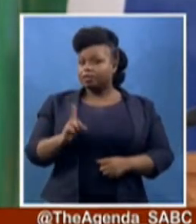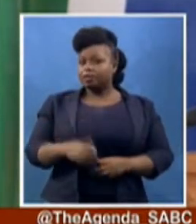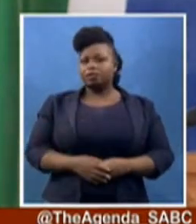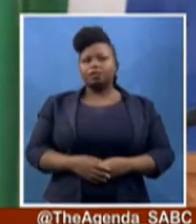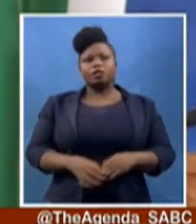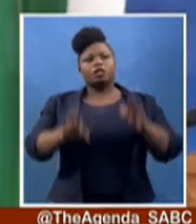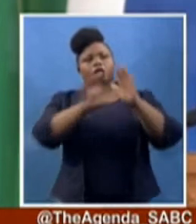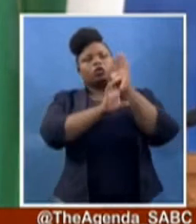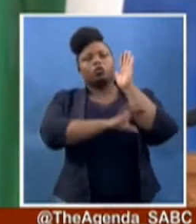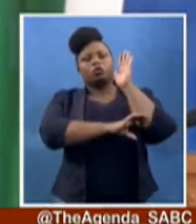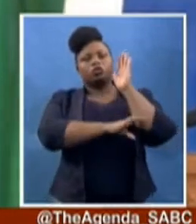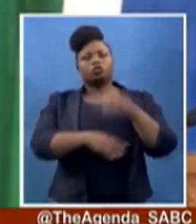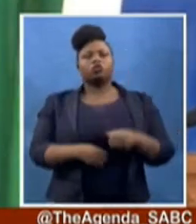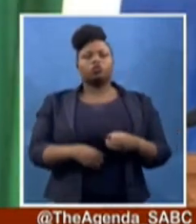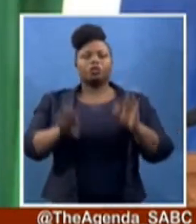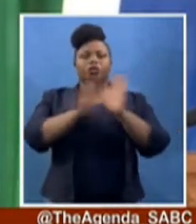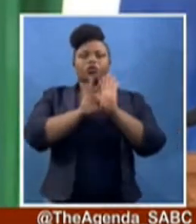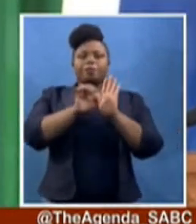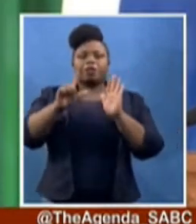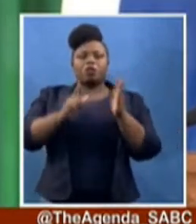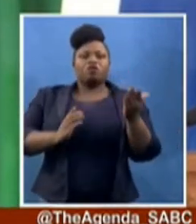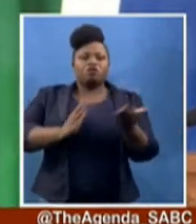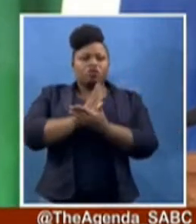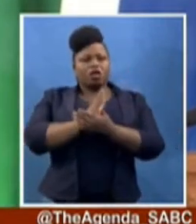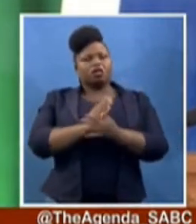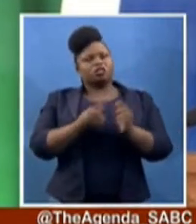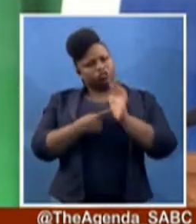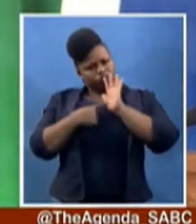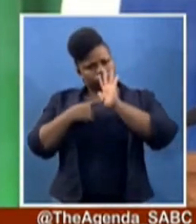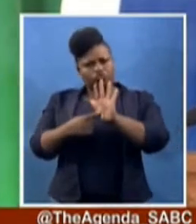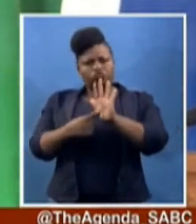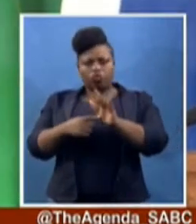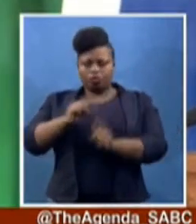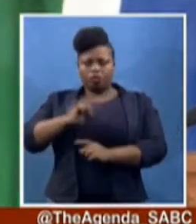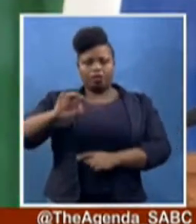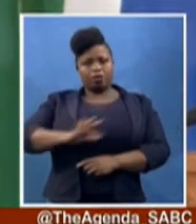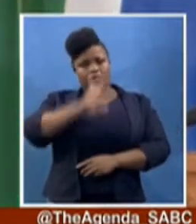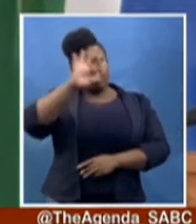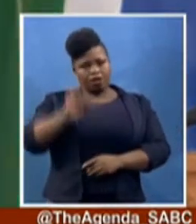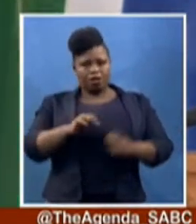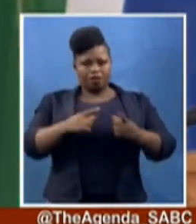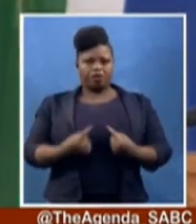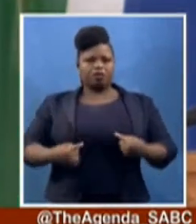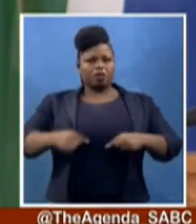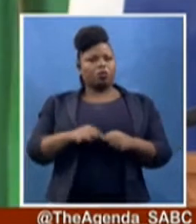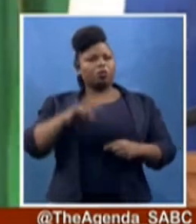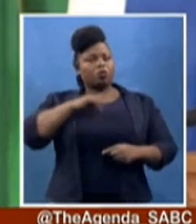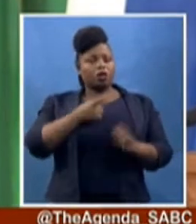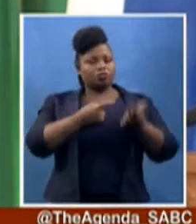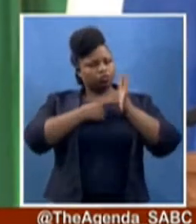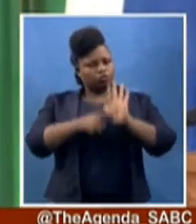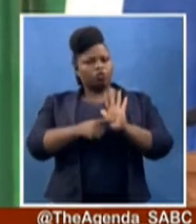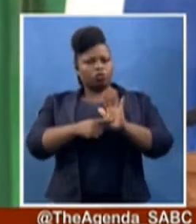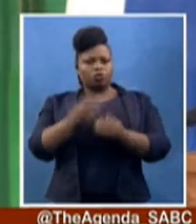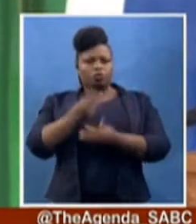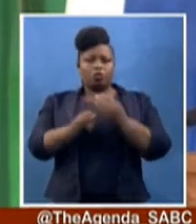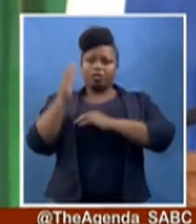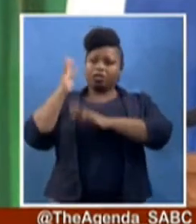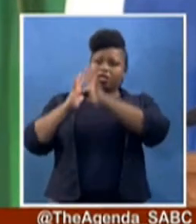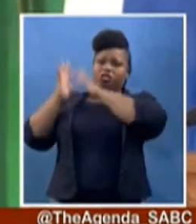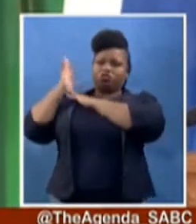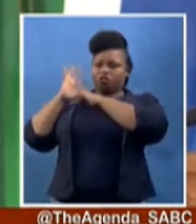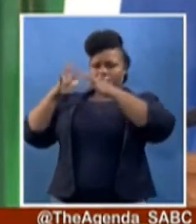our society, of our South African society. It reflects both the history from which we have emerged and the values we now